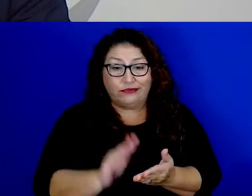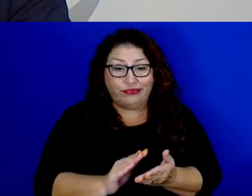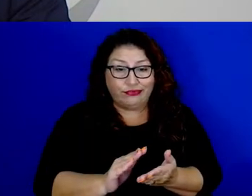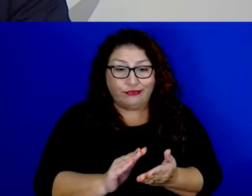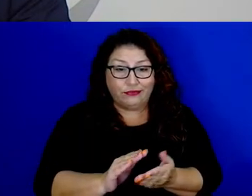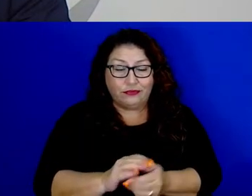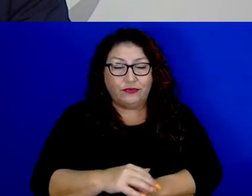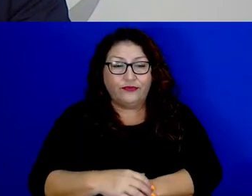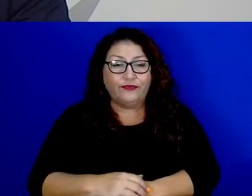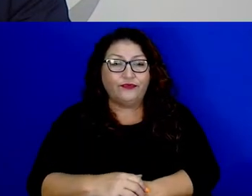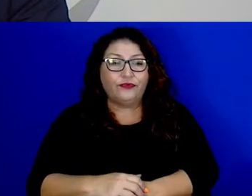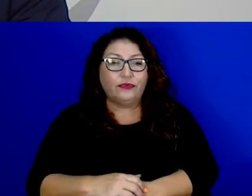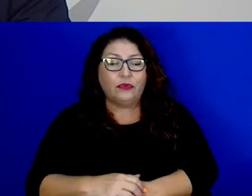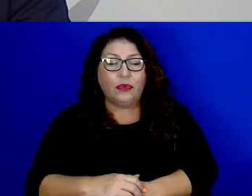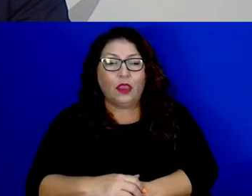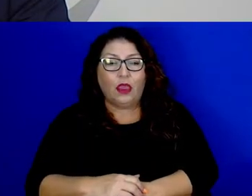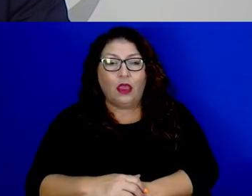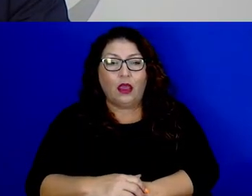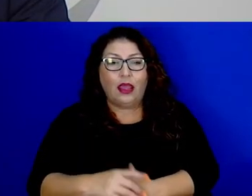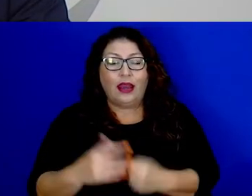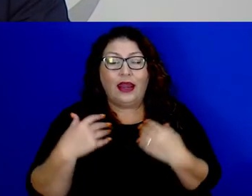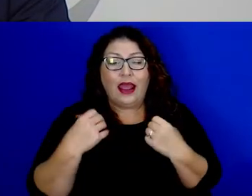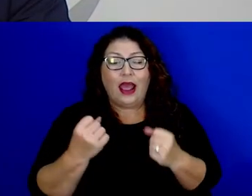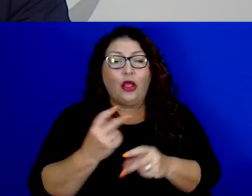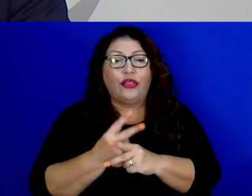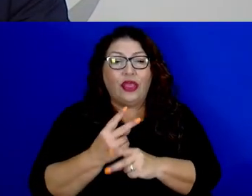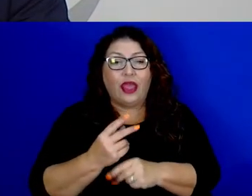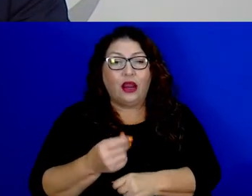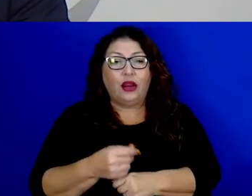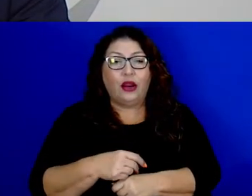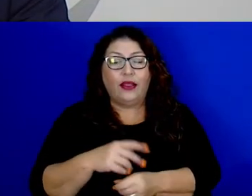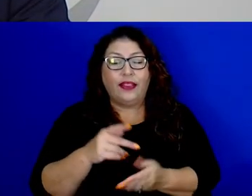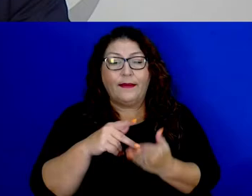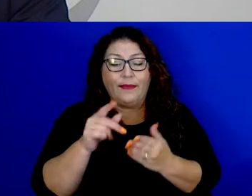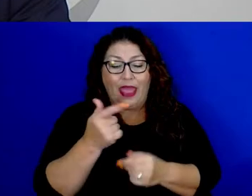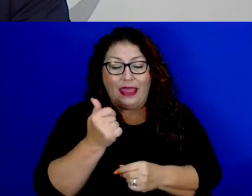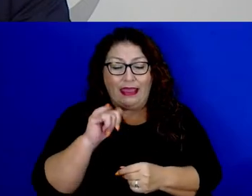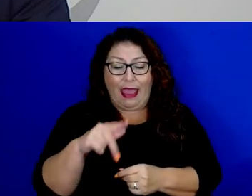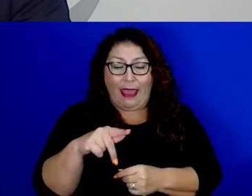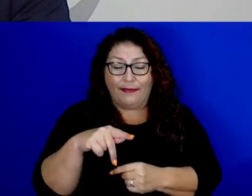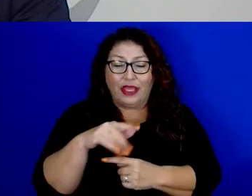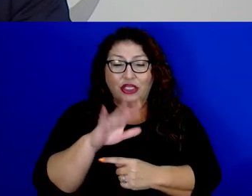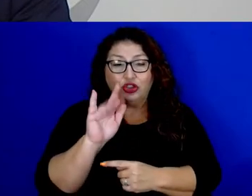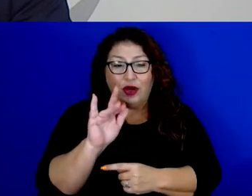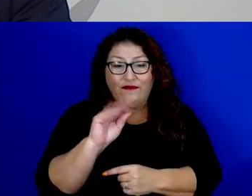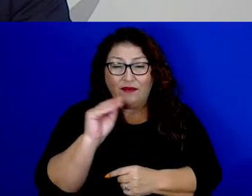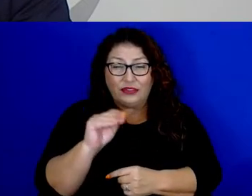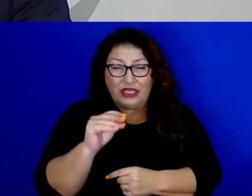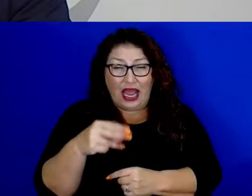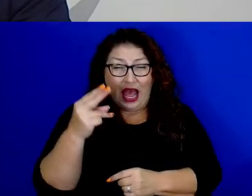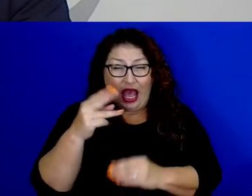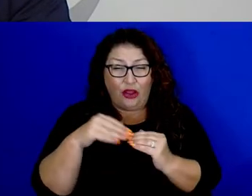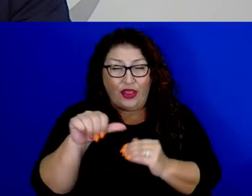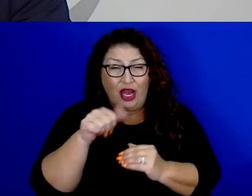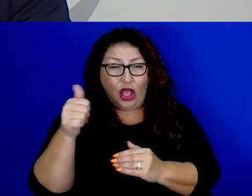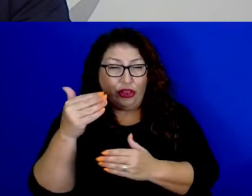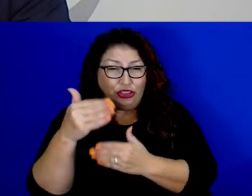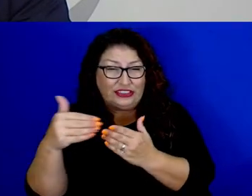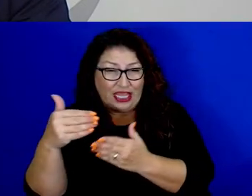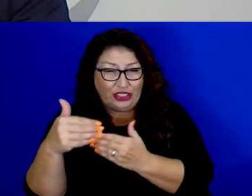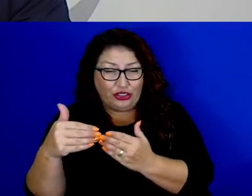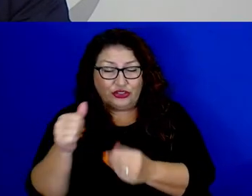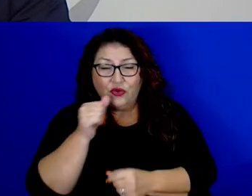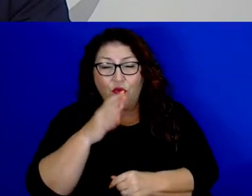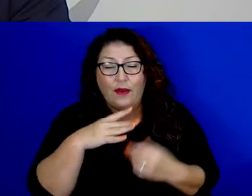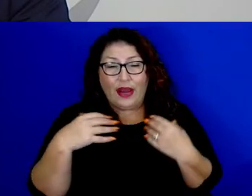healthcare, the gender pay gap is 25%, higher than in other sectors. Women health workers are